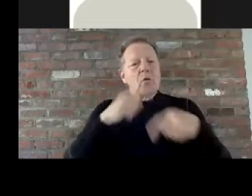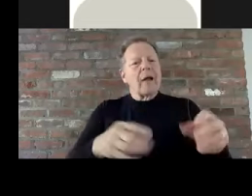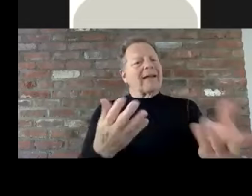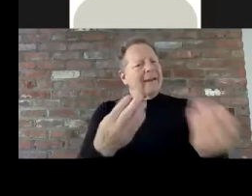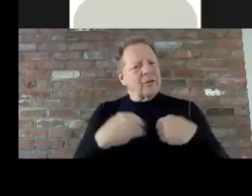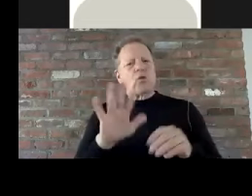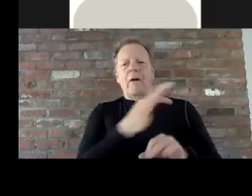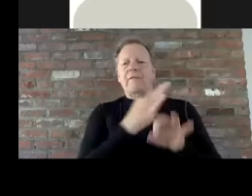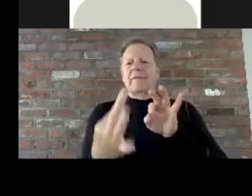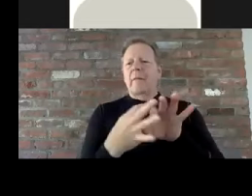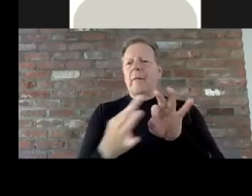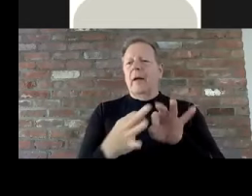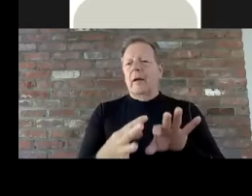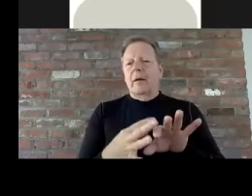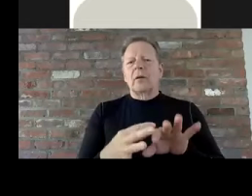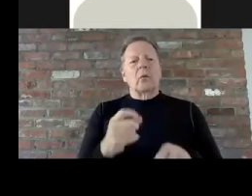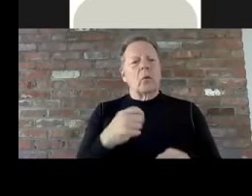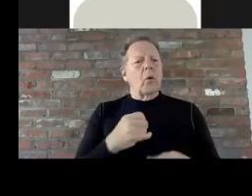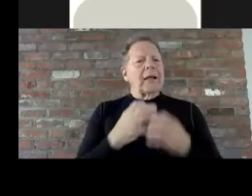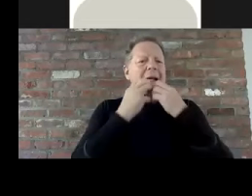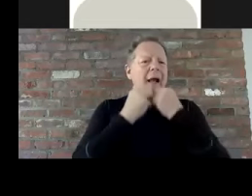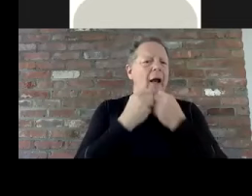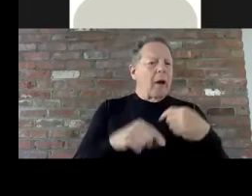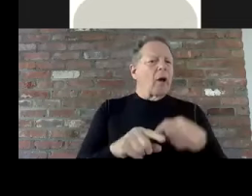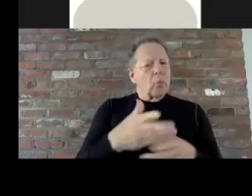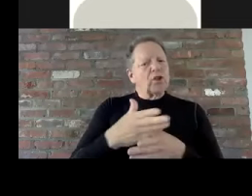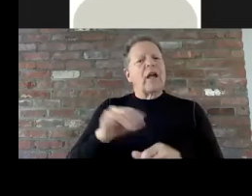that we'd love to also hear about in the breakouts.